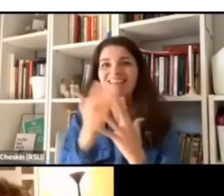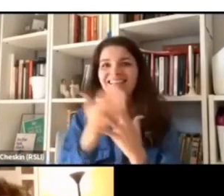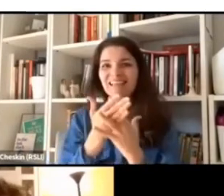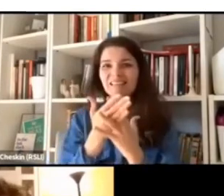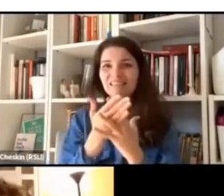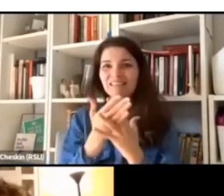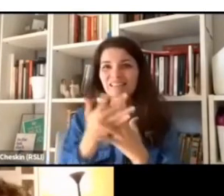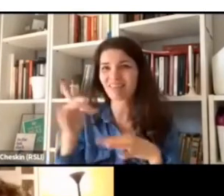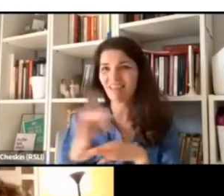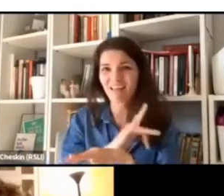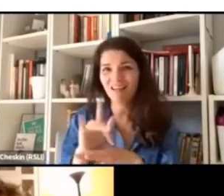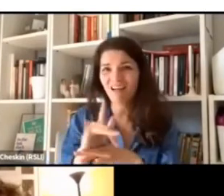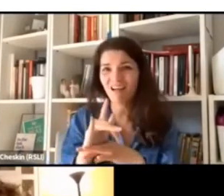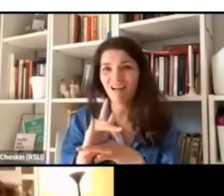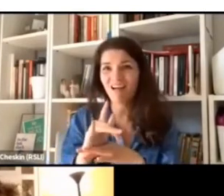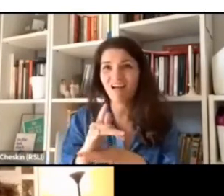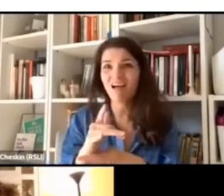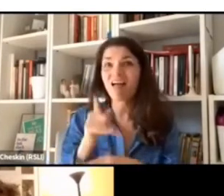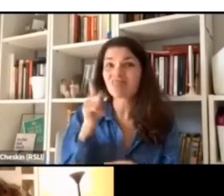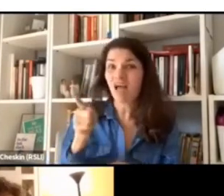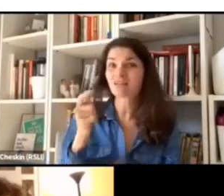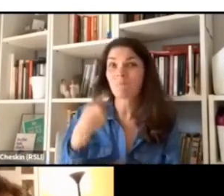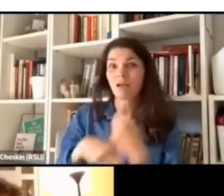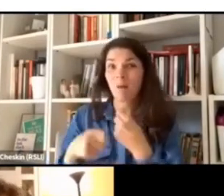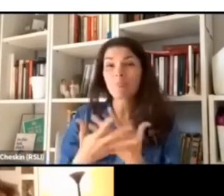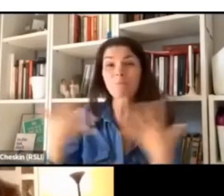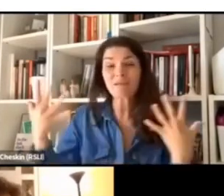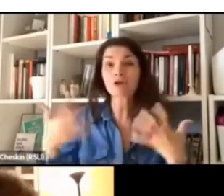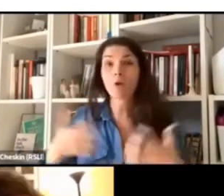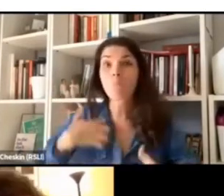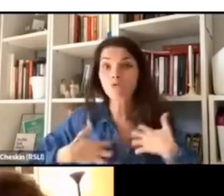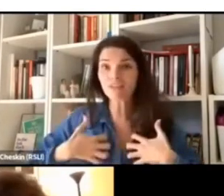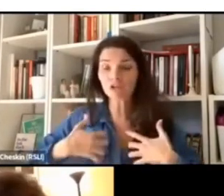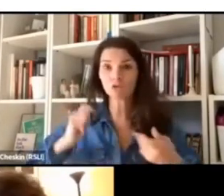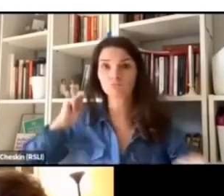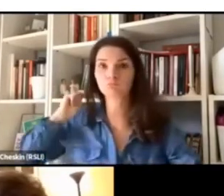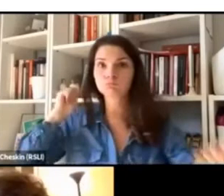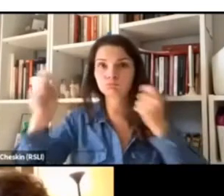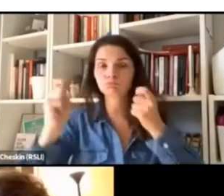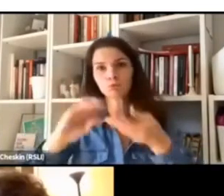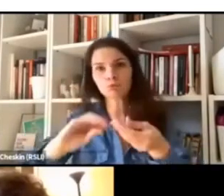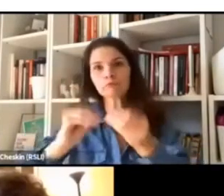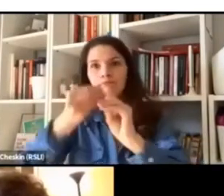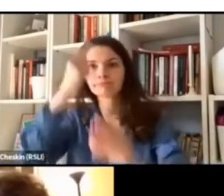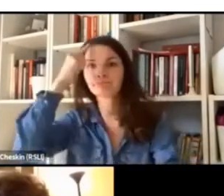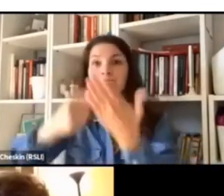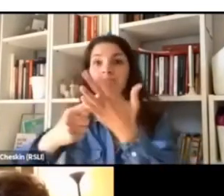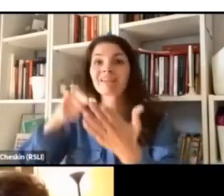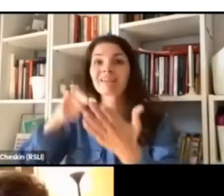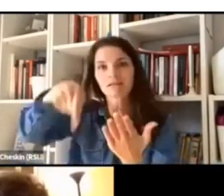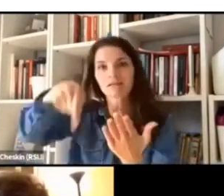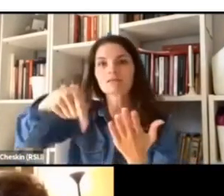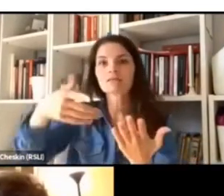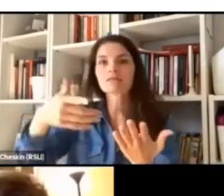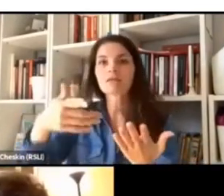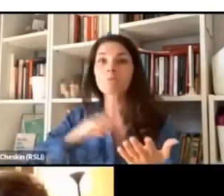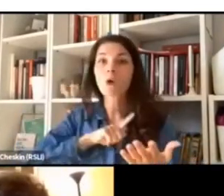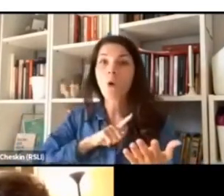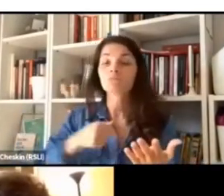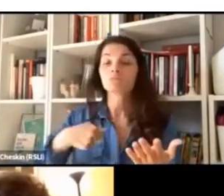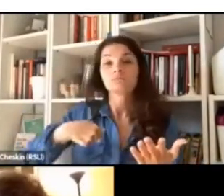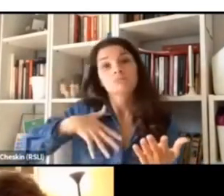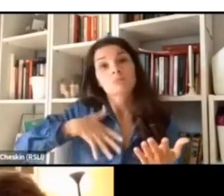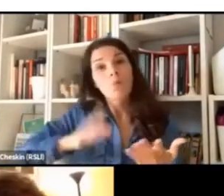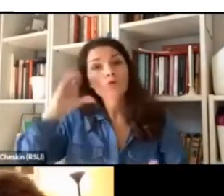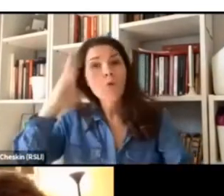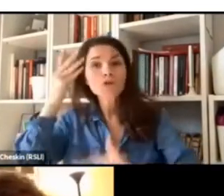is probably the biggest driving force behind what I decided to do with this, because I wanted the audio description to become part of